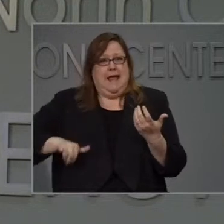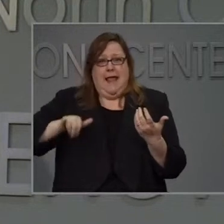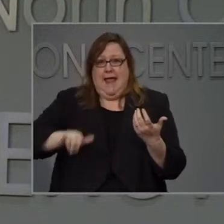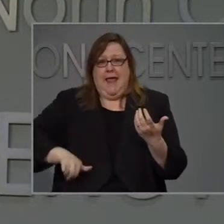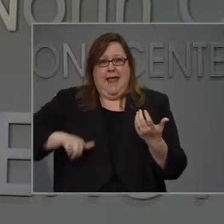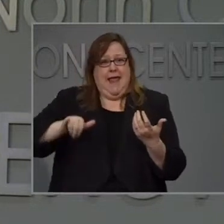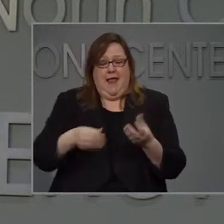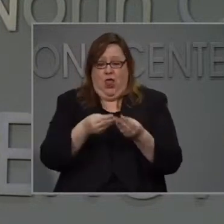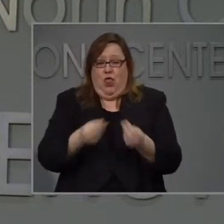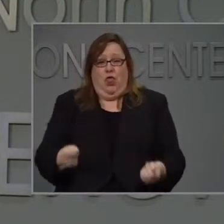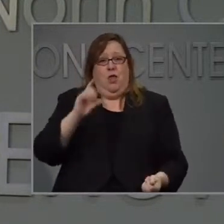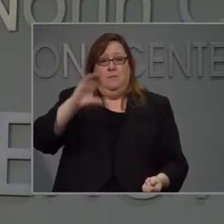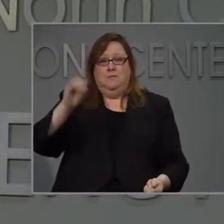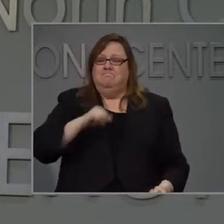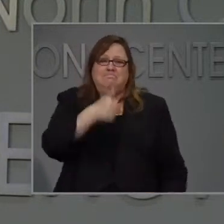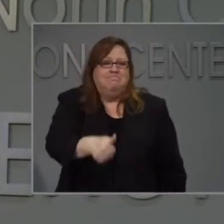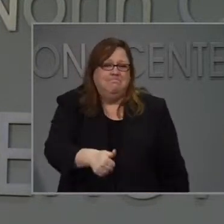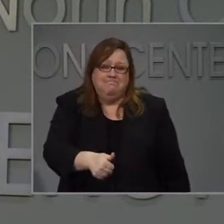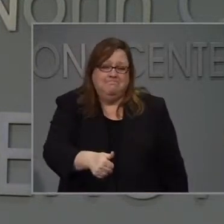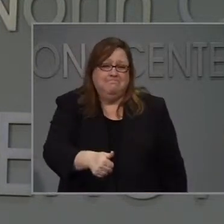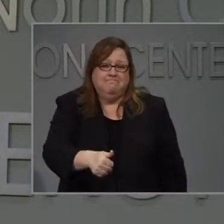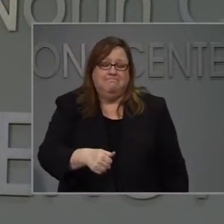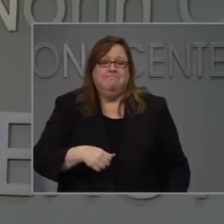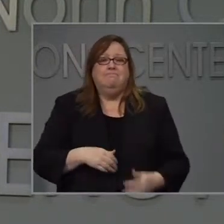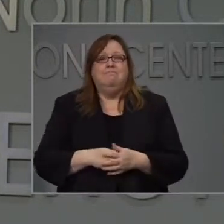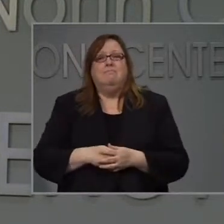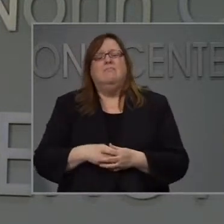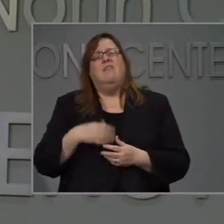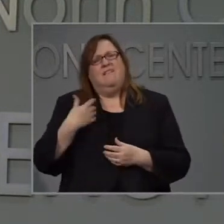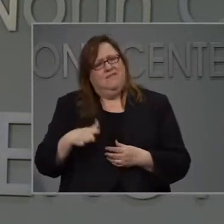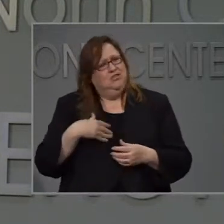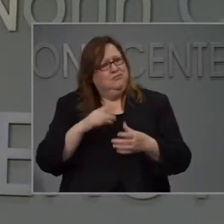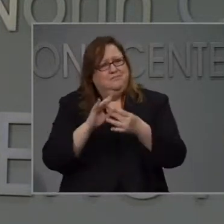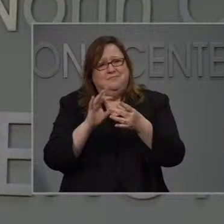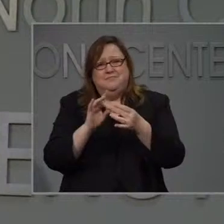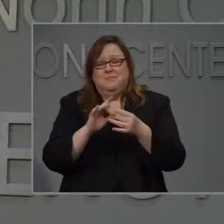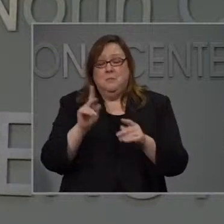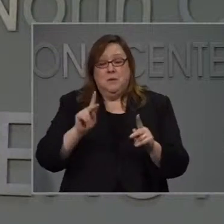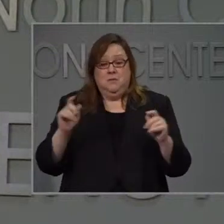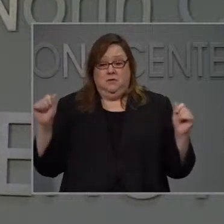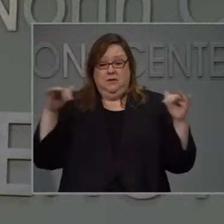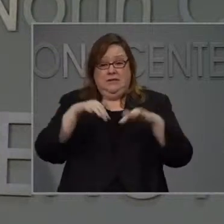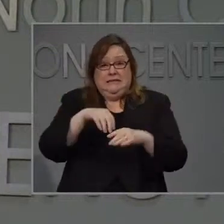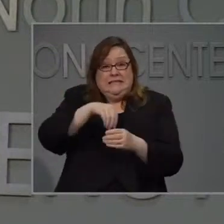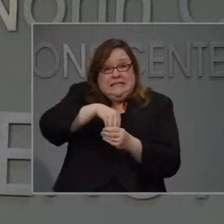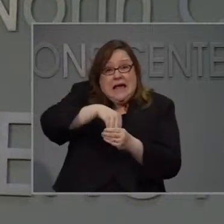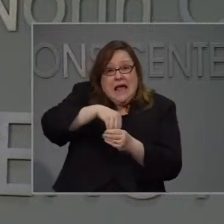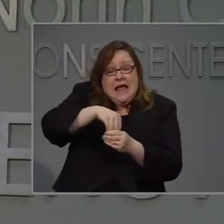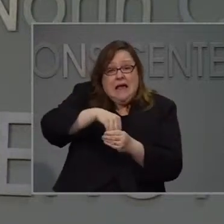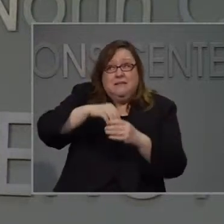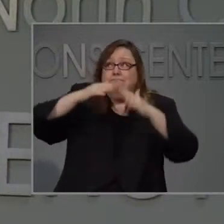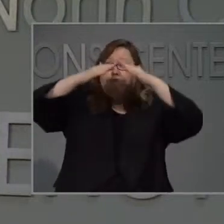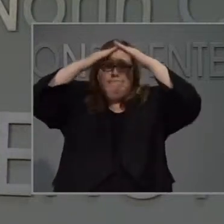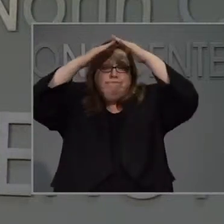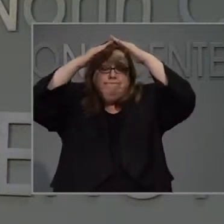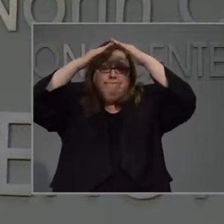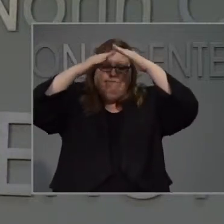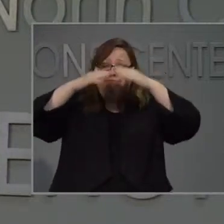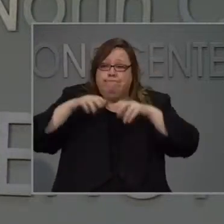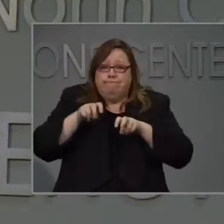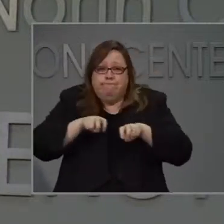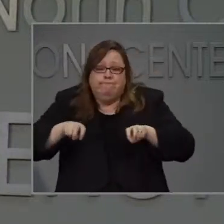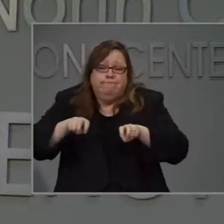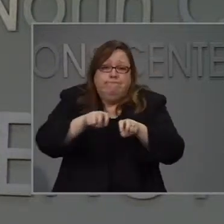As I said earlier, when people are gathered together indoors and are closer to each other for more than